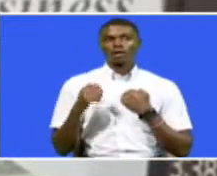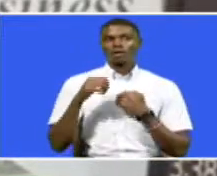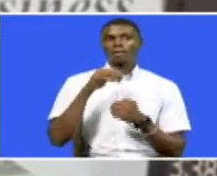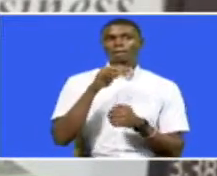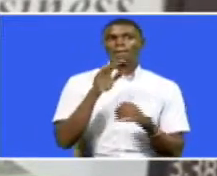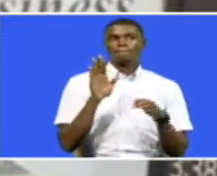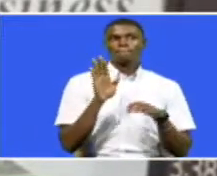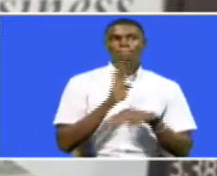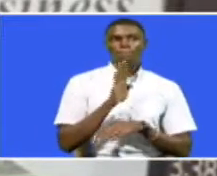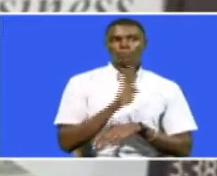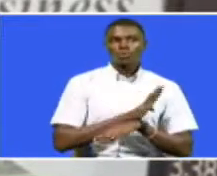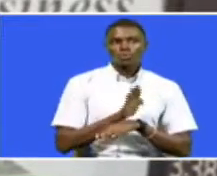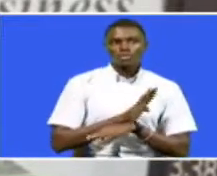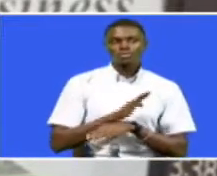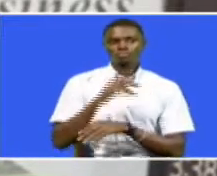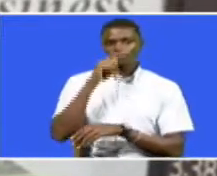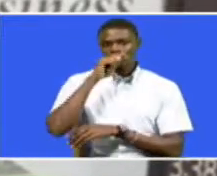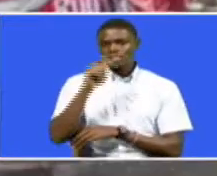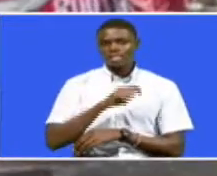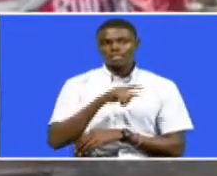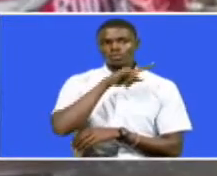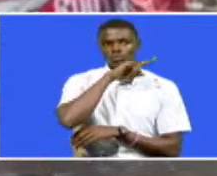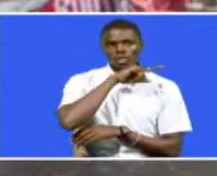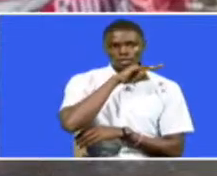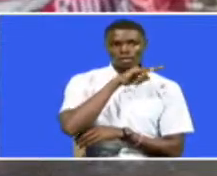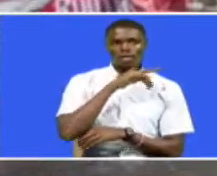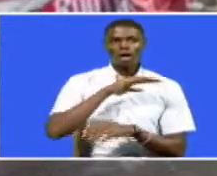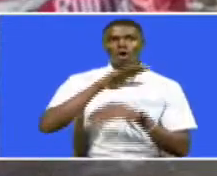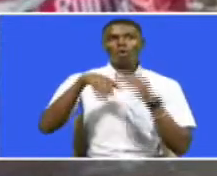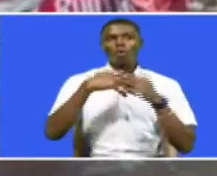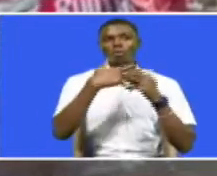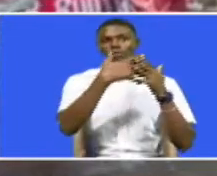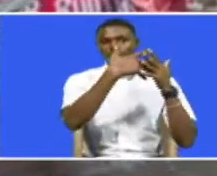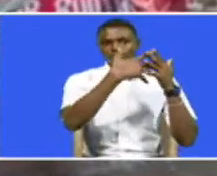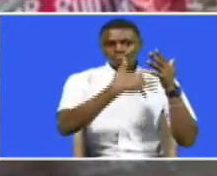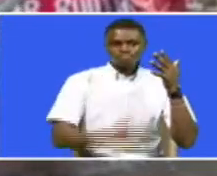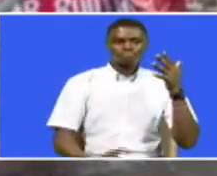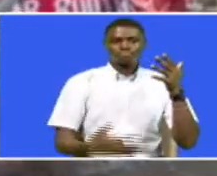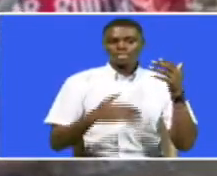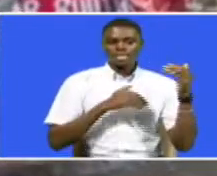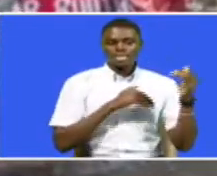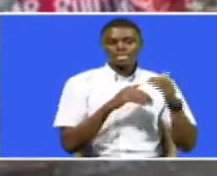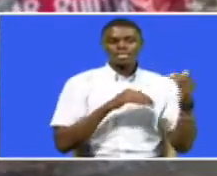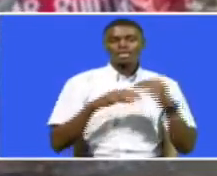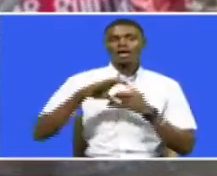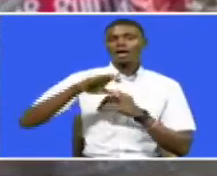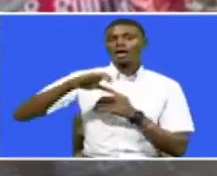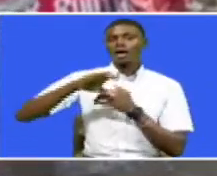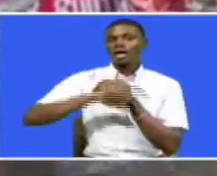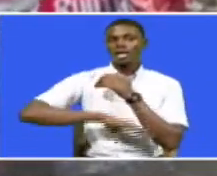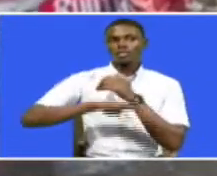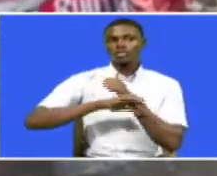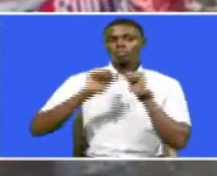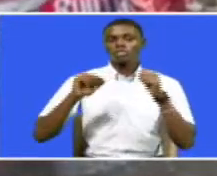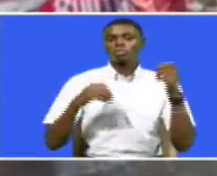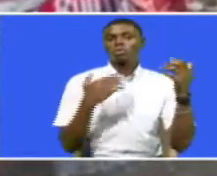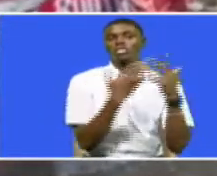from Tanzania, and all those hinterland countries could easily